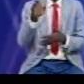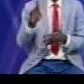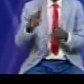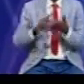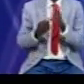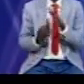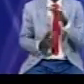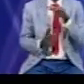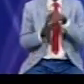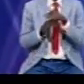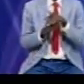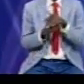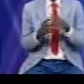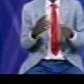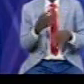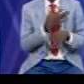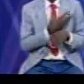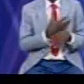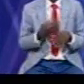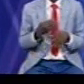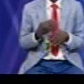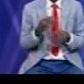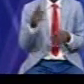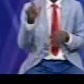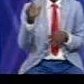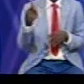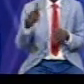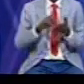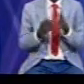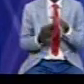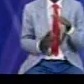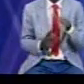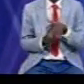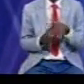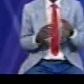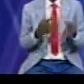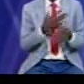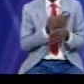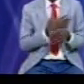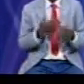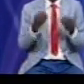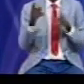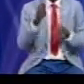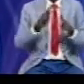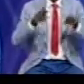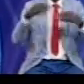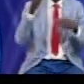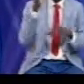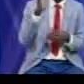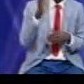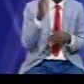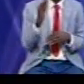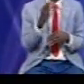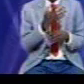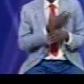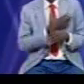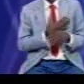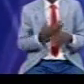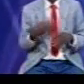around 2020. So GCK came in, and when I hear people share their testimonies, I would also tell God, Lord,